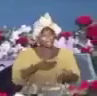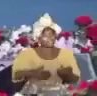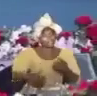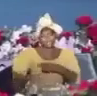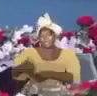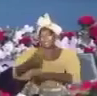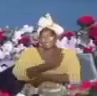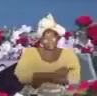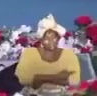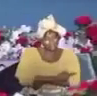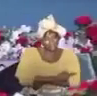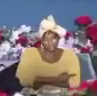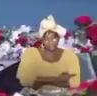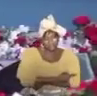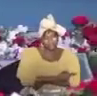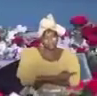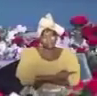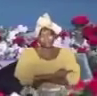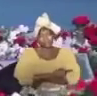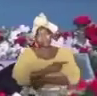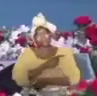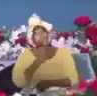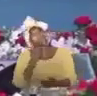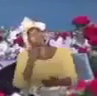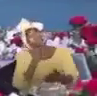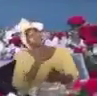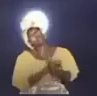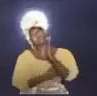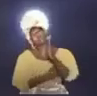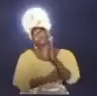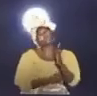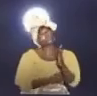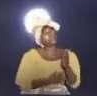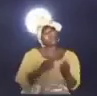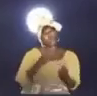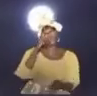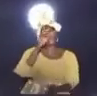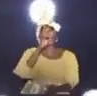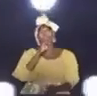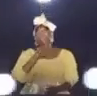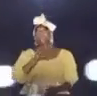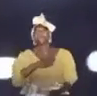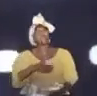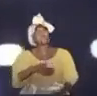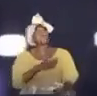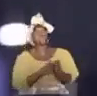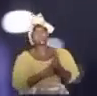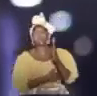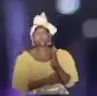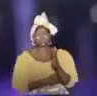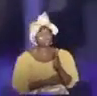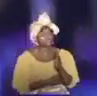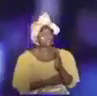my days. Oh God, you are my God,